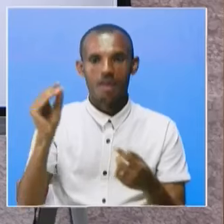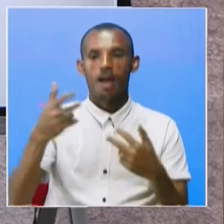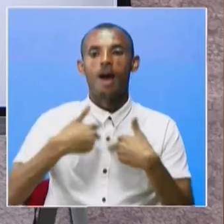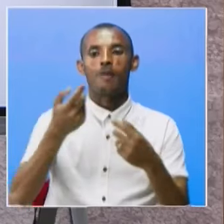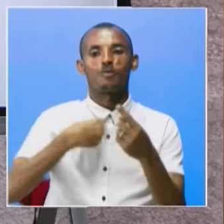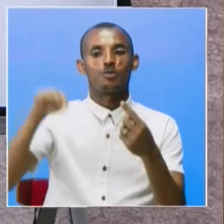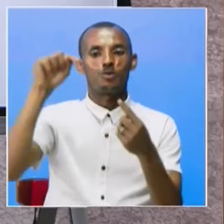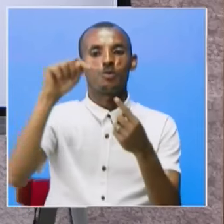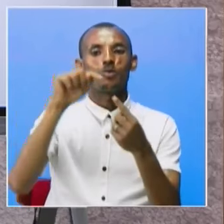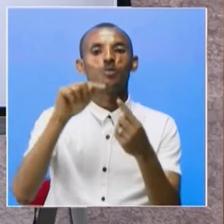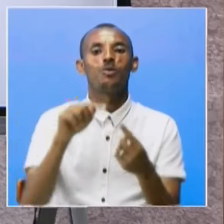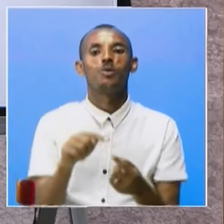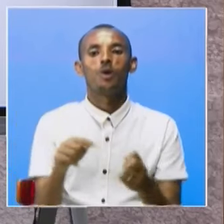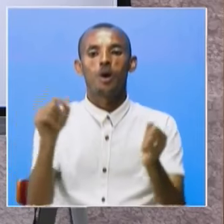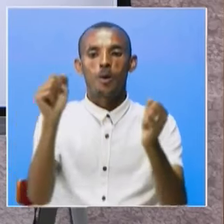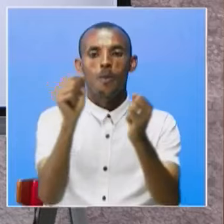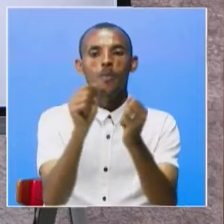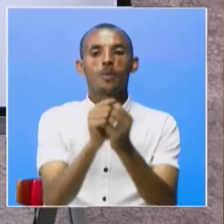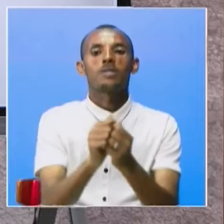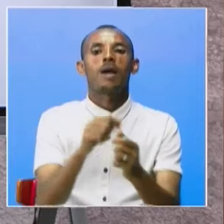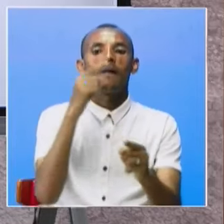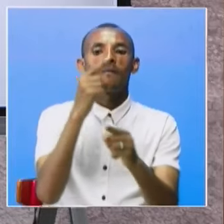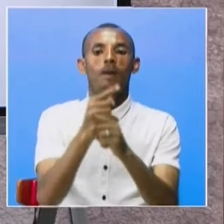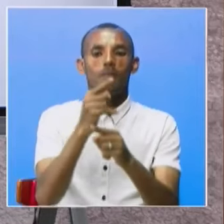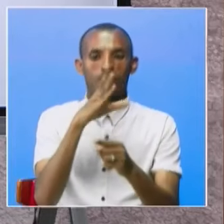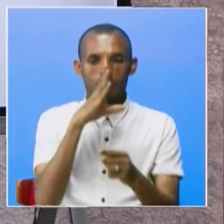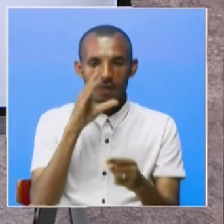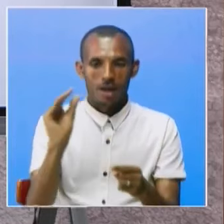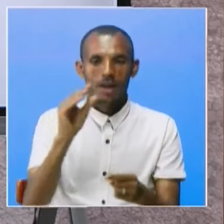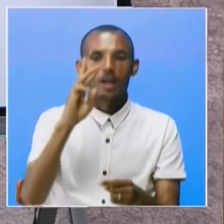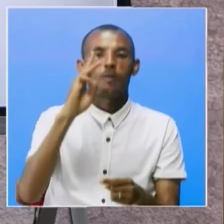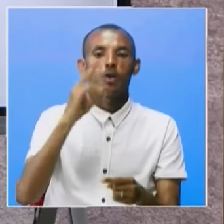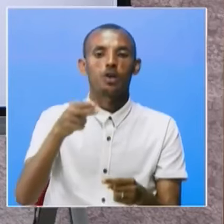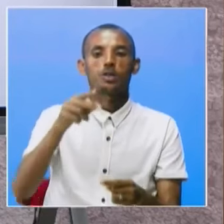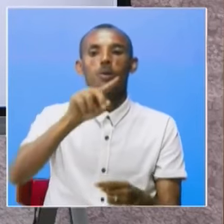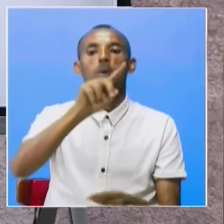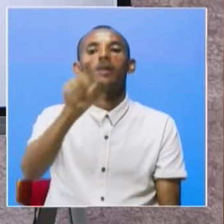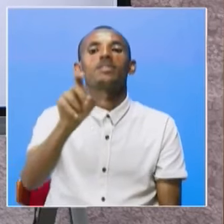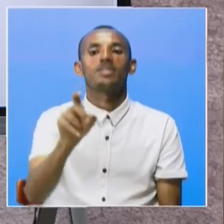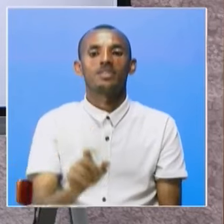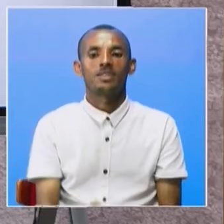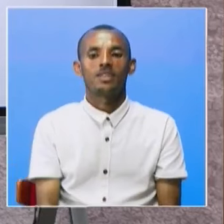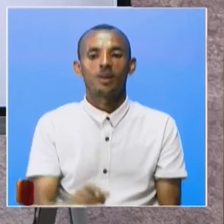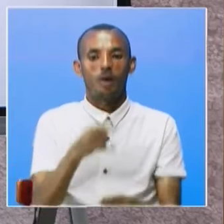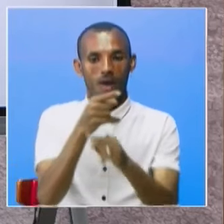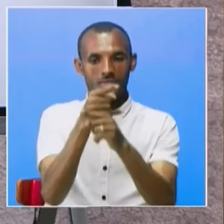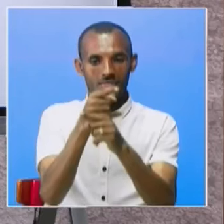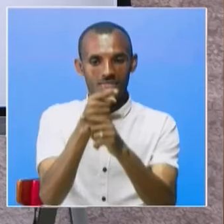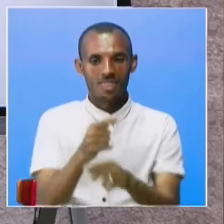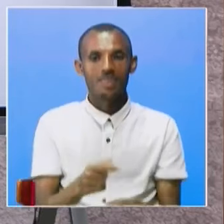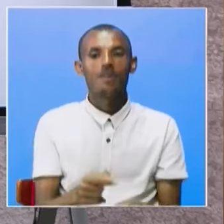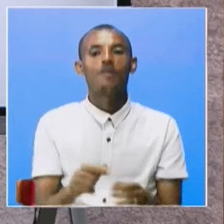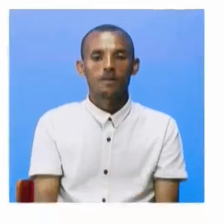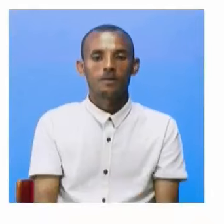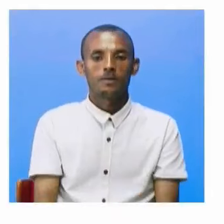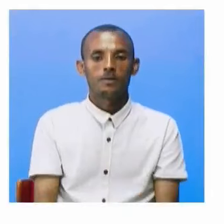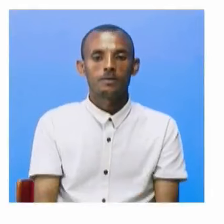to with affirmative and WH questions. All right? Follow